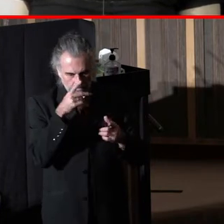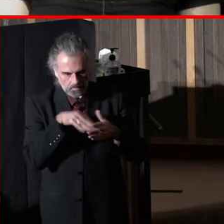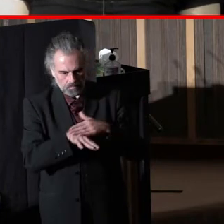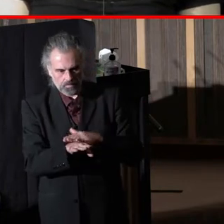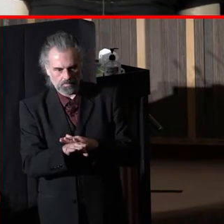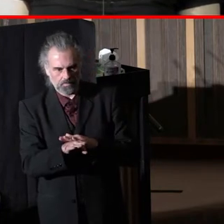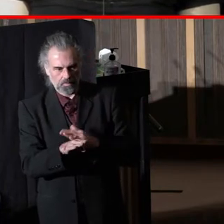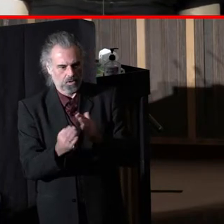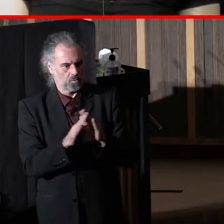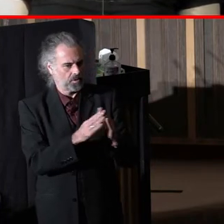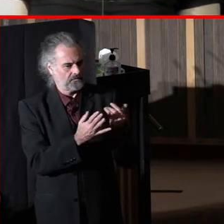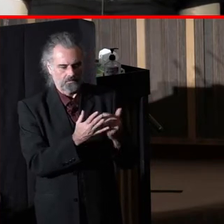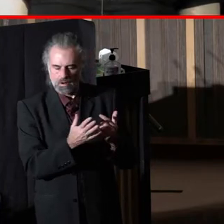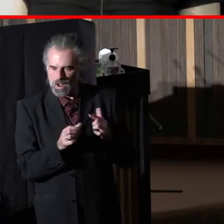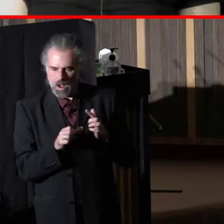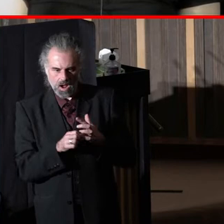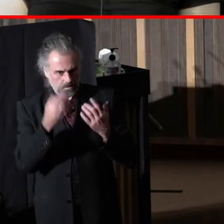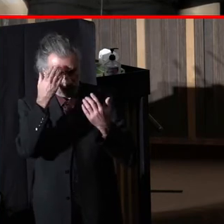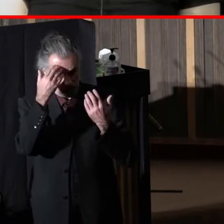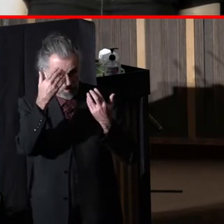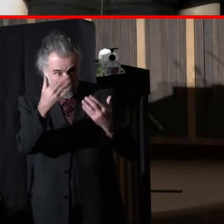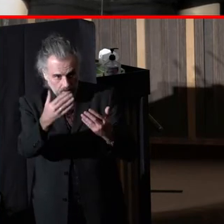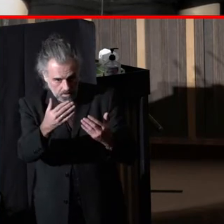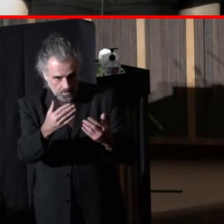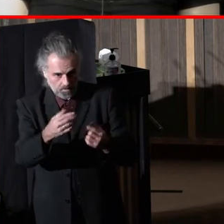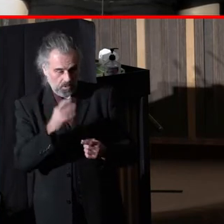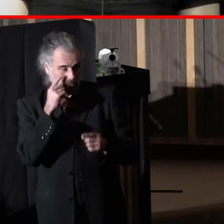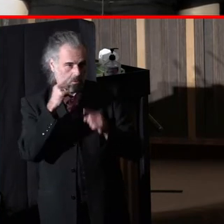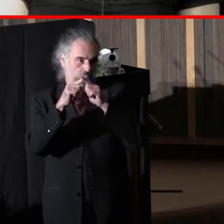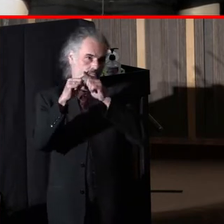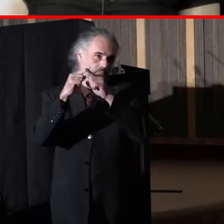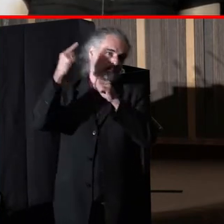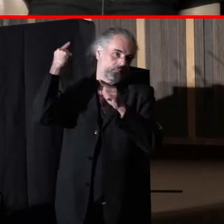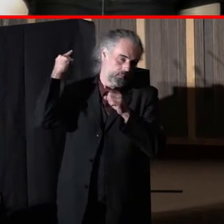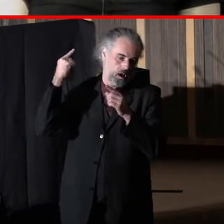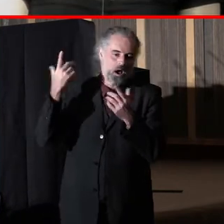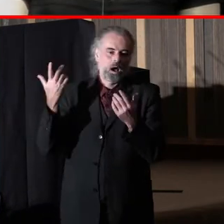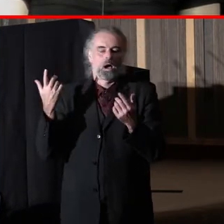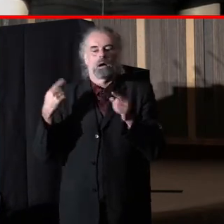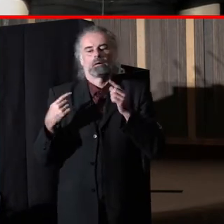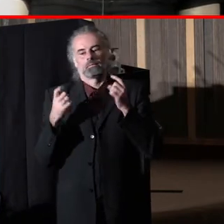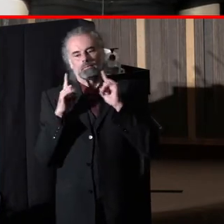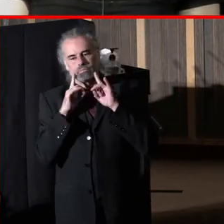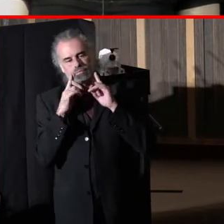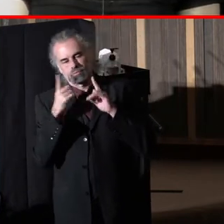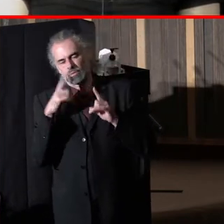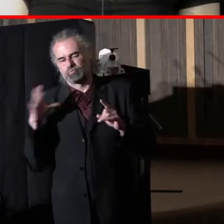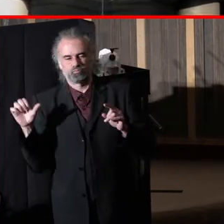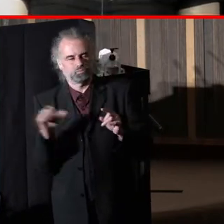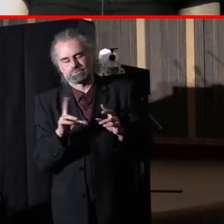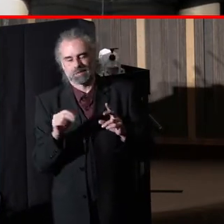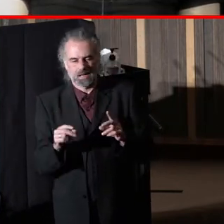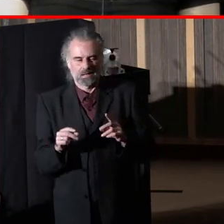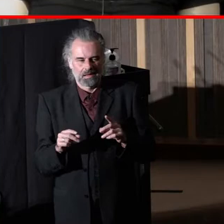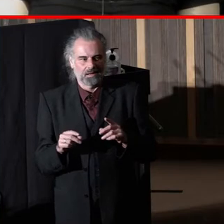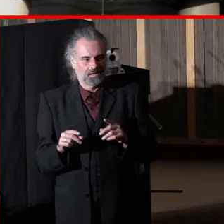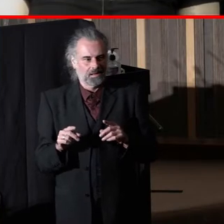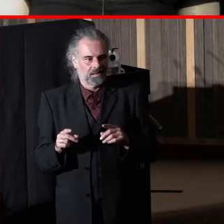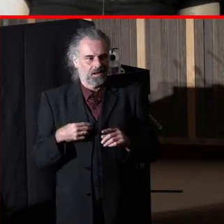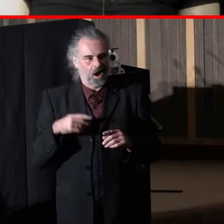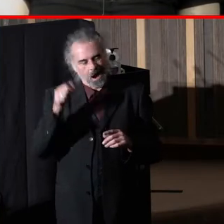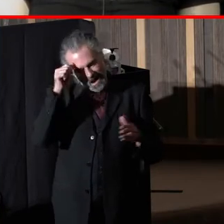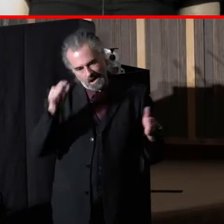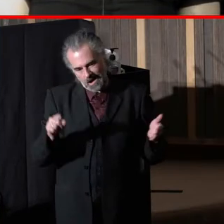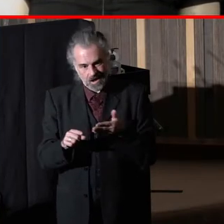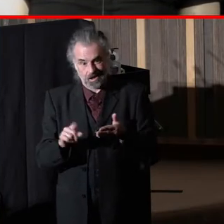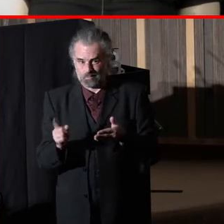hard to predict that, you know. I mean, in retrospect, it's quite obvious what we, you know, should have done, but at the beginning, it's like, how could I have known that would go